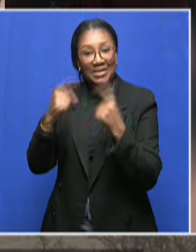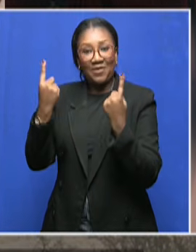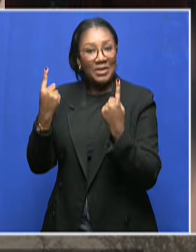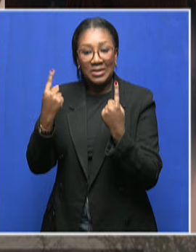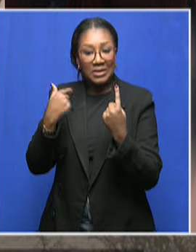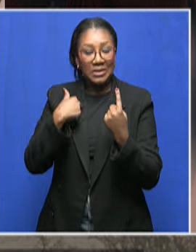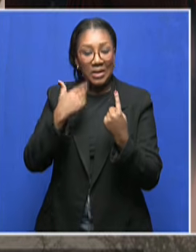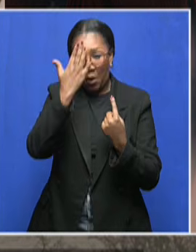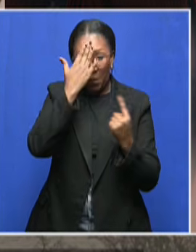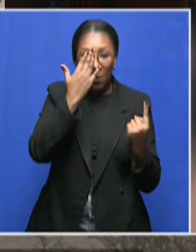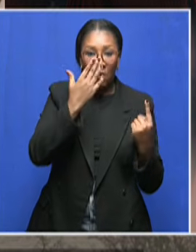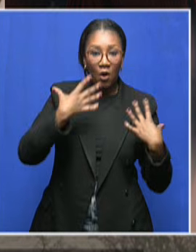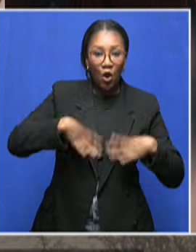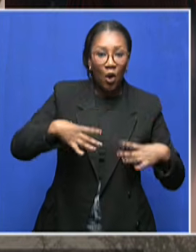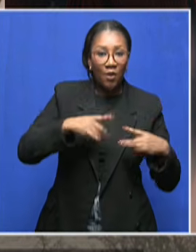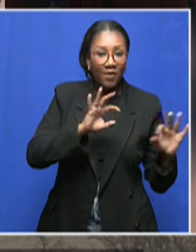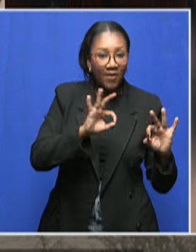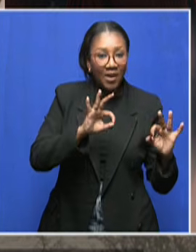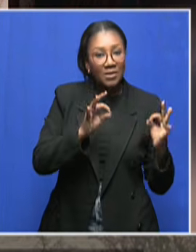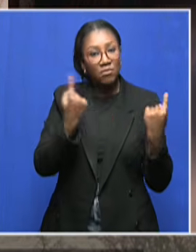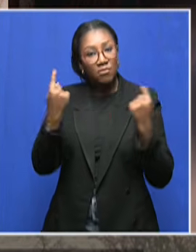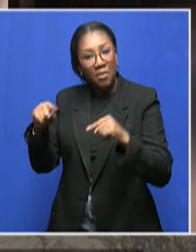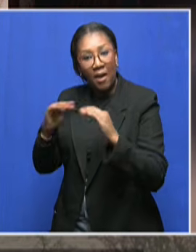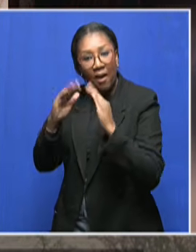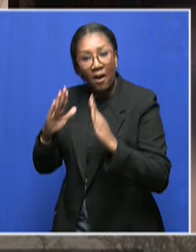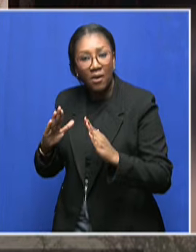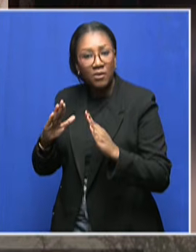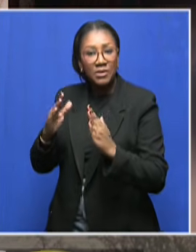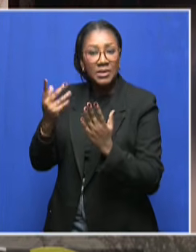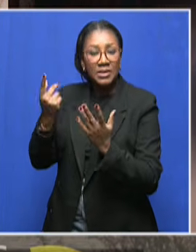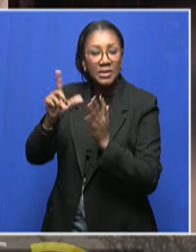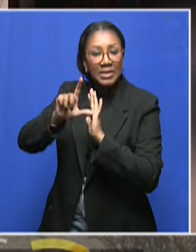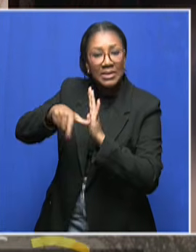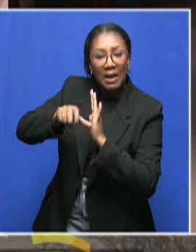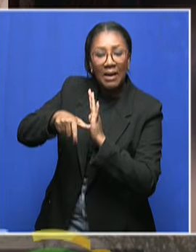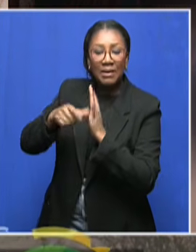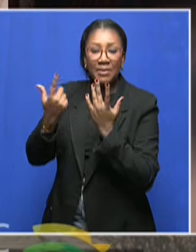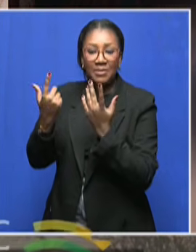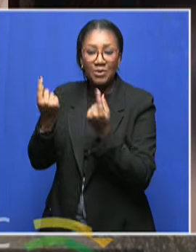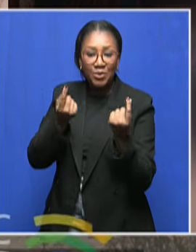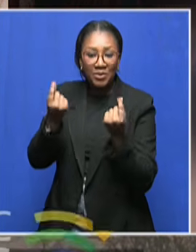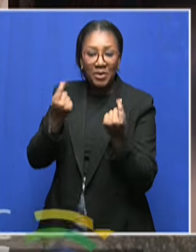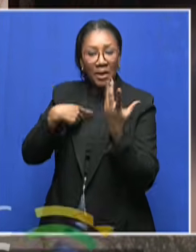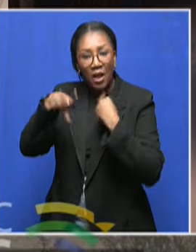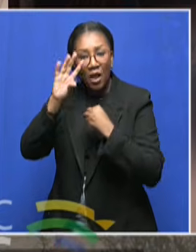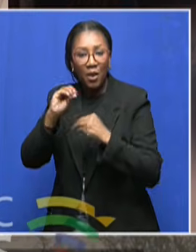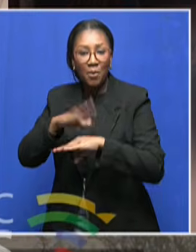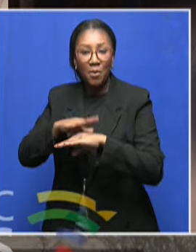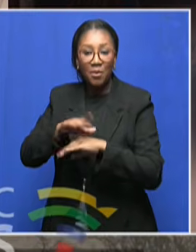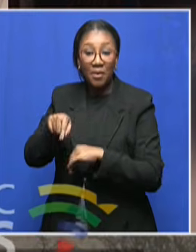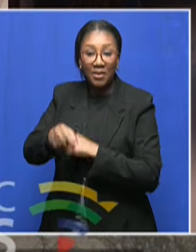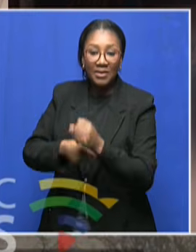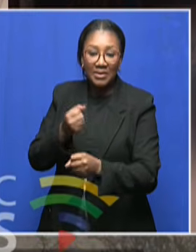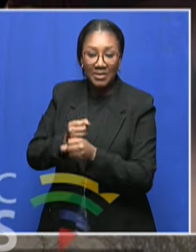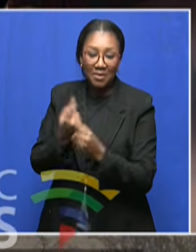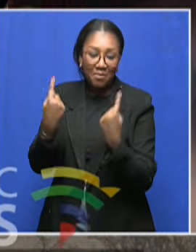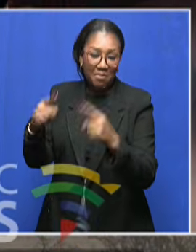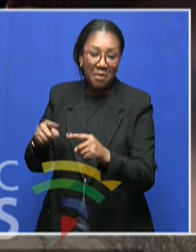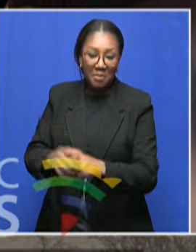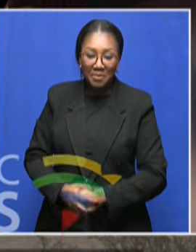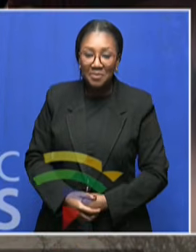so similar, and getting to learn about it while actually in it, So I'm so excited. This year we'll be at the